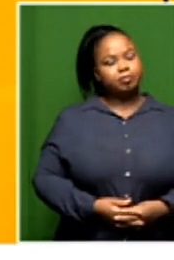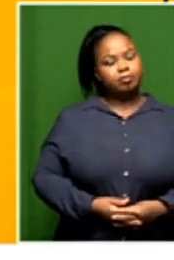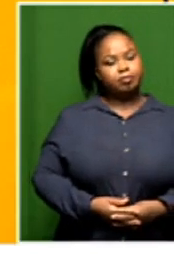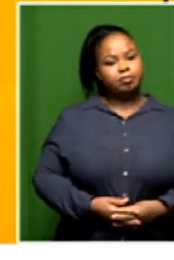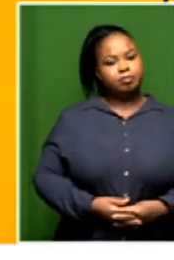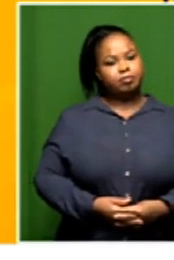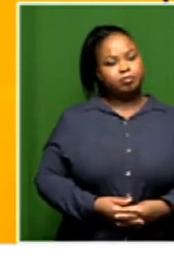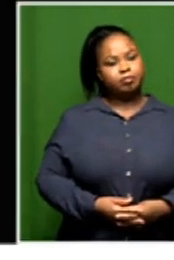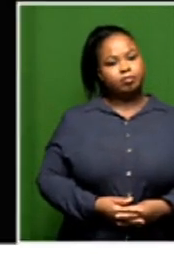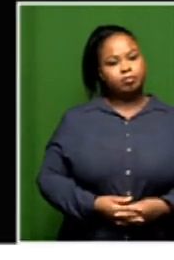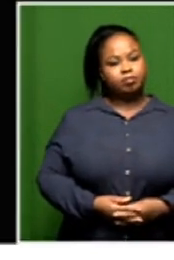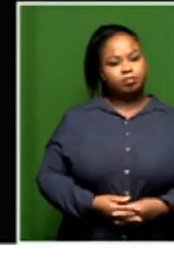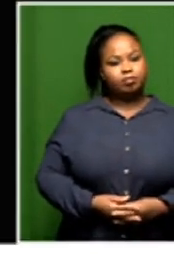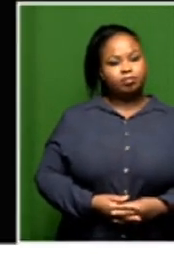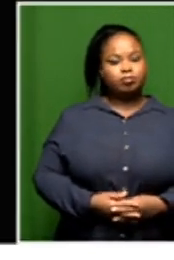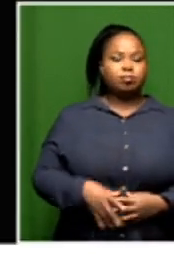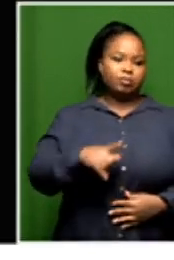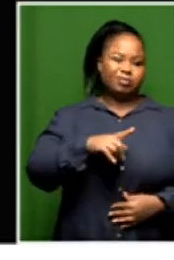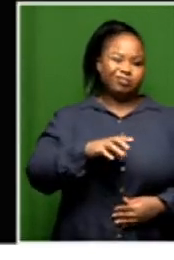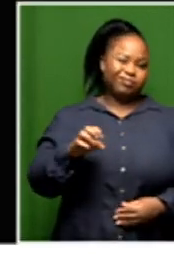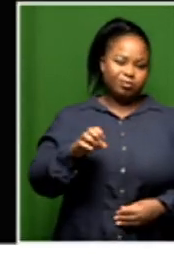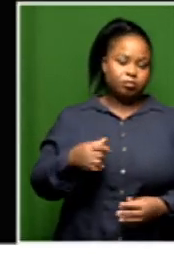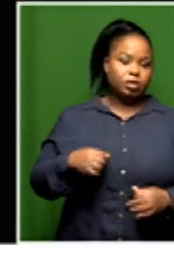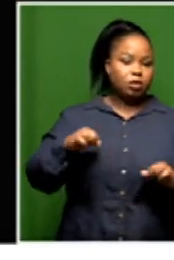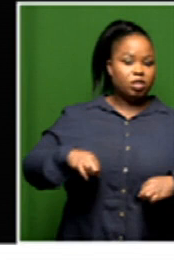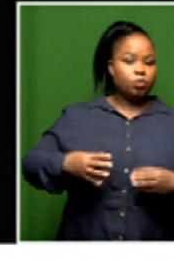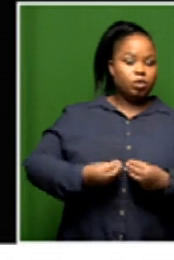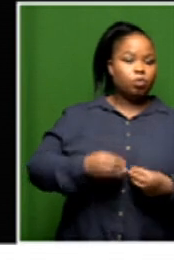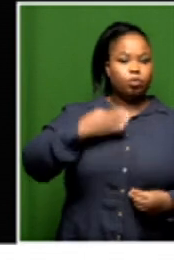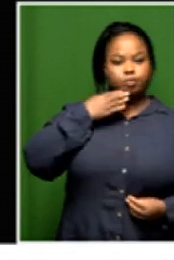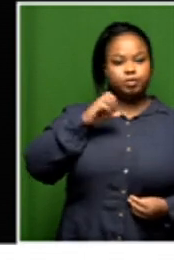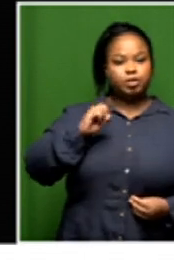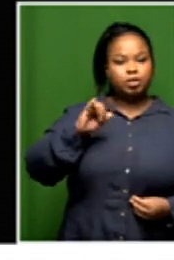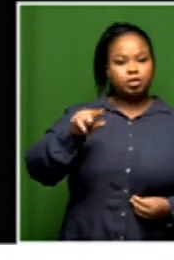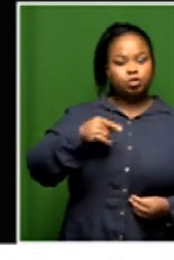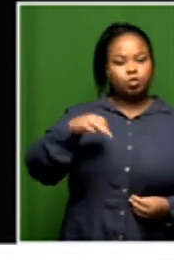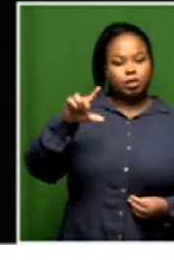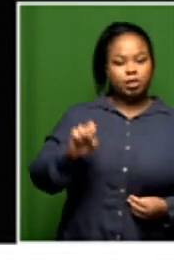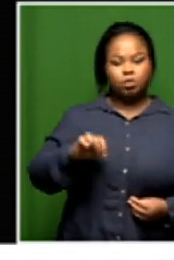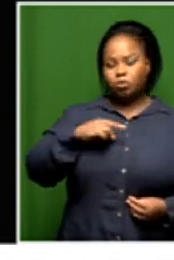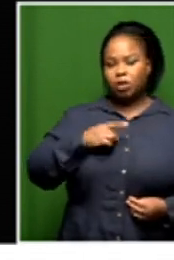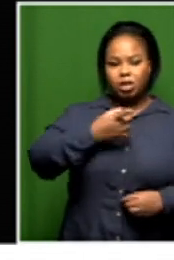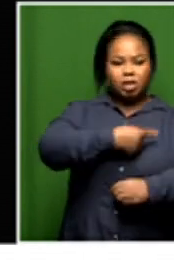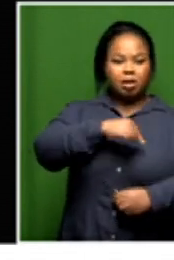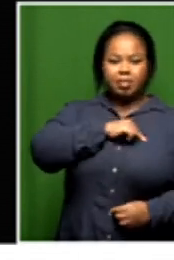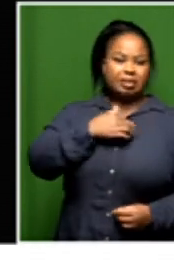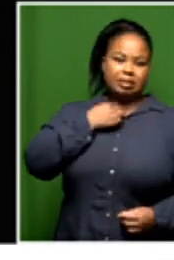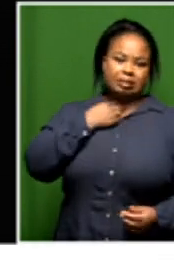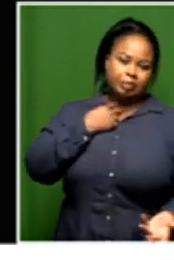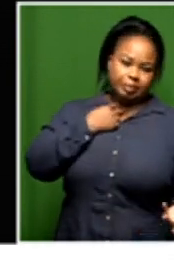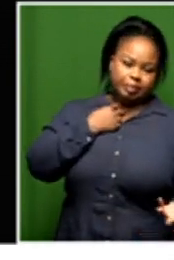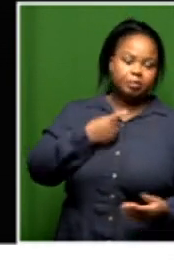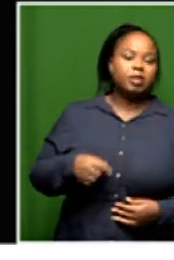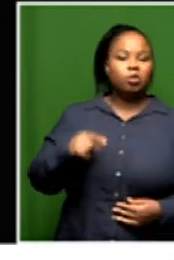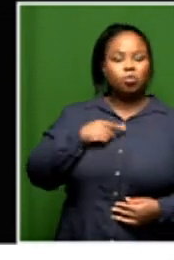Leanne, I would agree with General Sitole that there had been a lack of capacity in